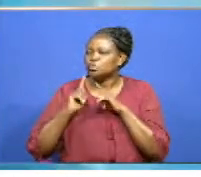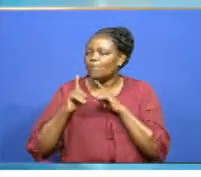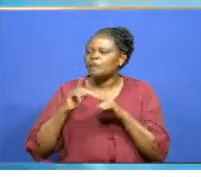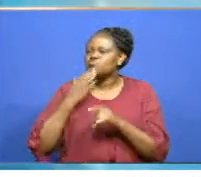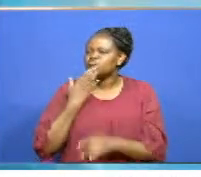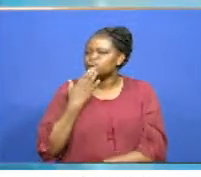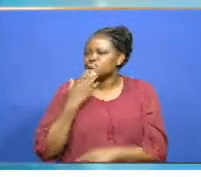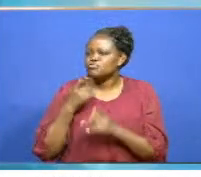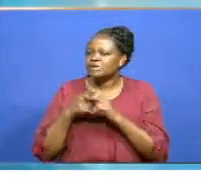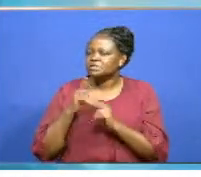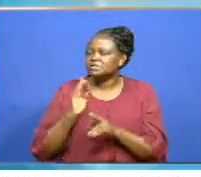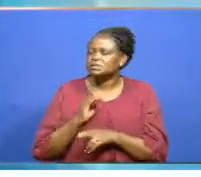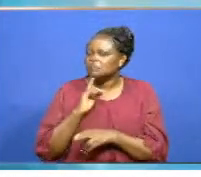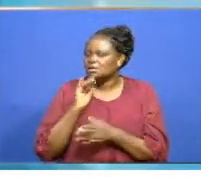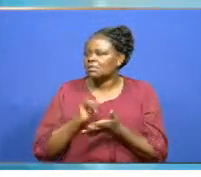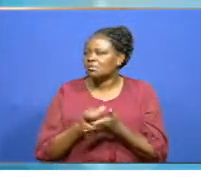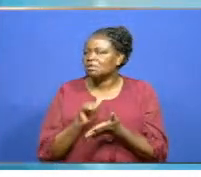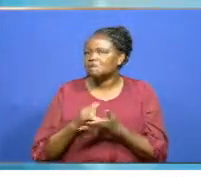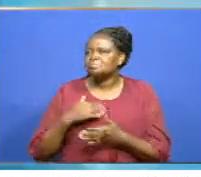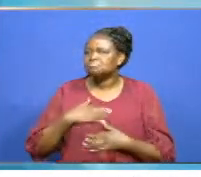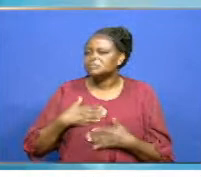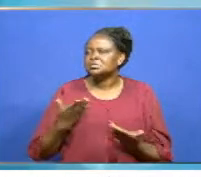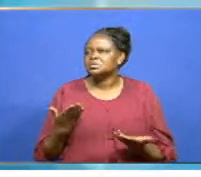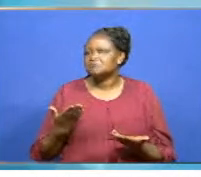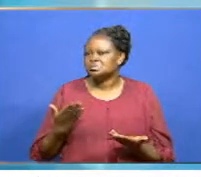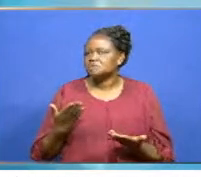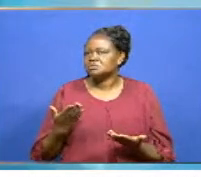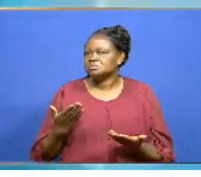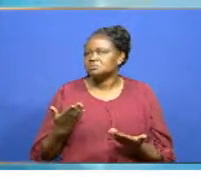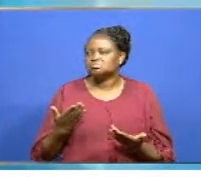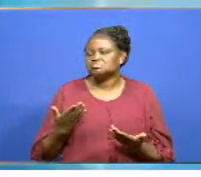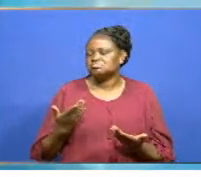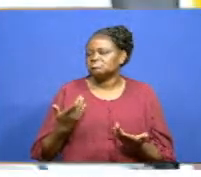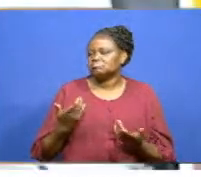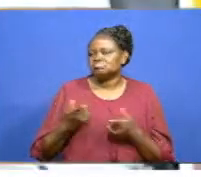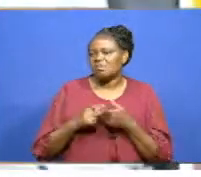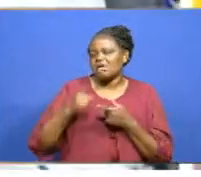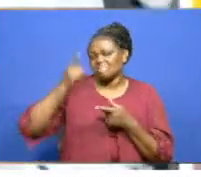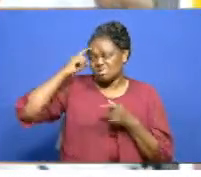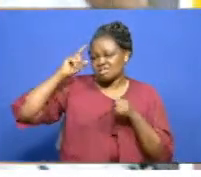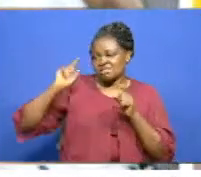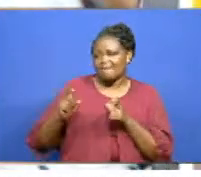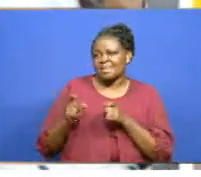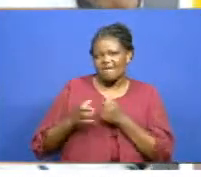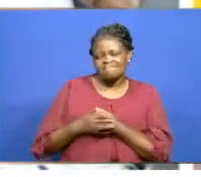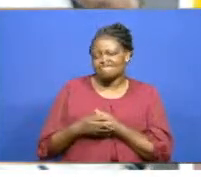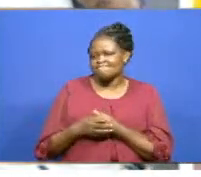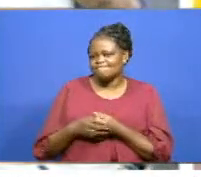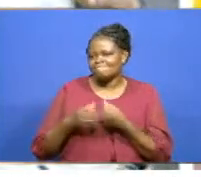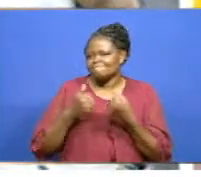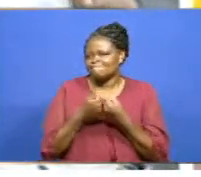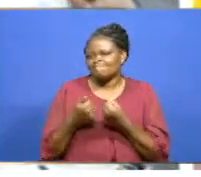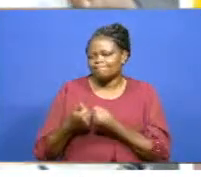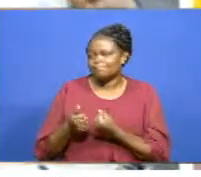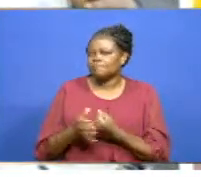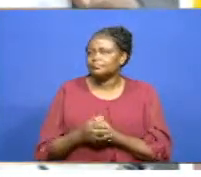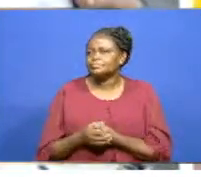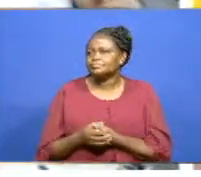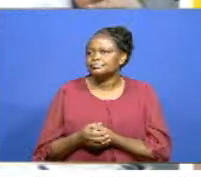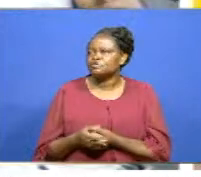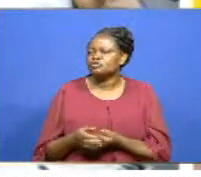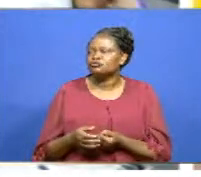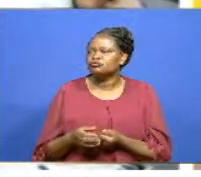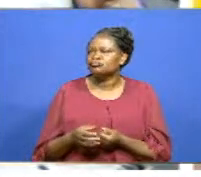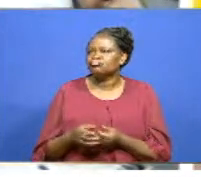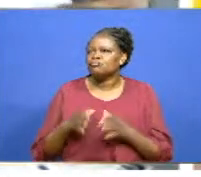You start singing the song that please elusive. And I think even the media also has been bought, but that's a system of pushing.